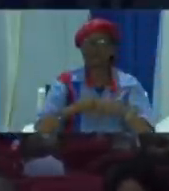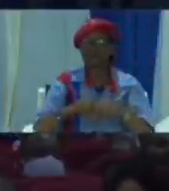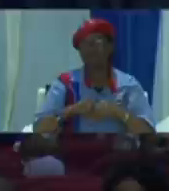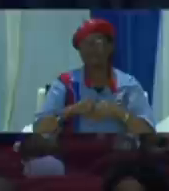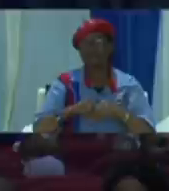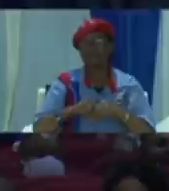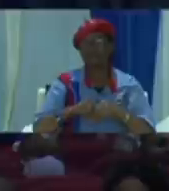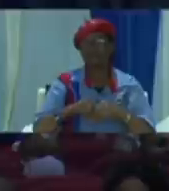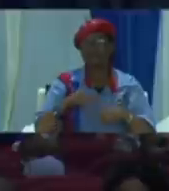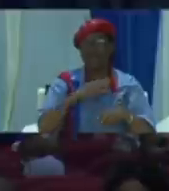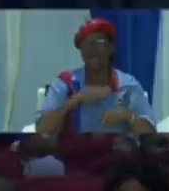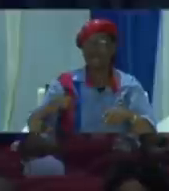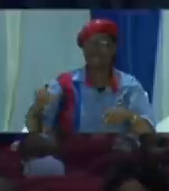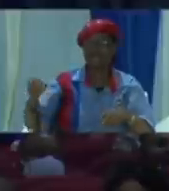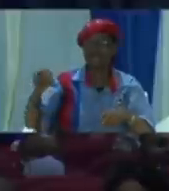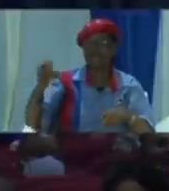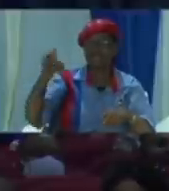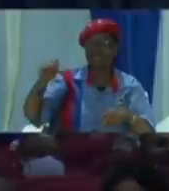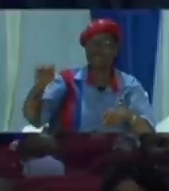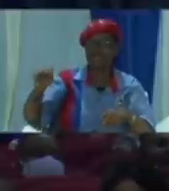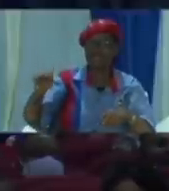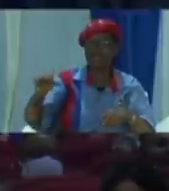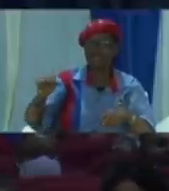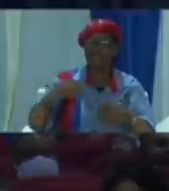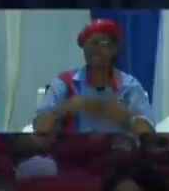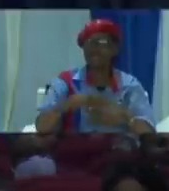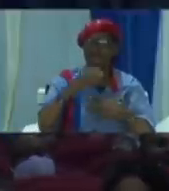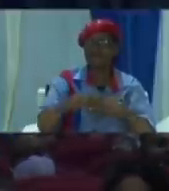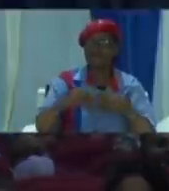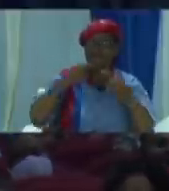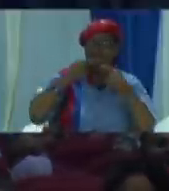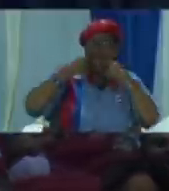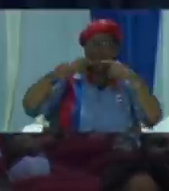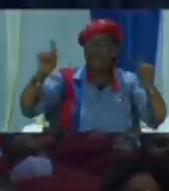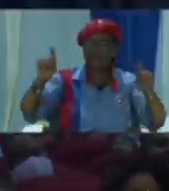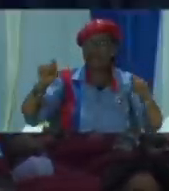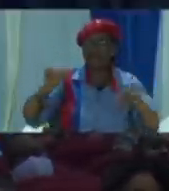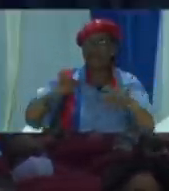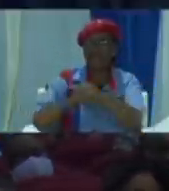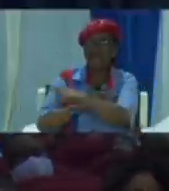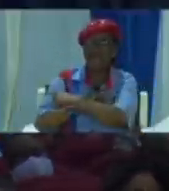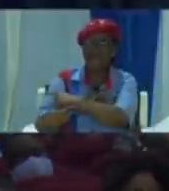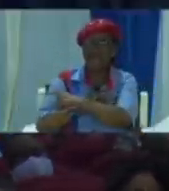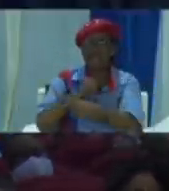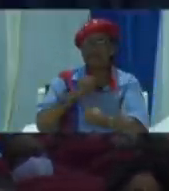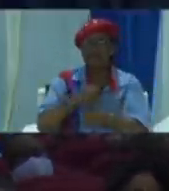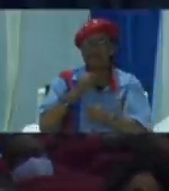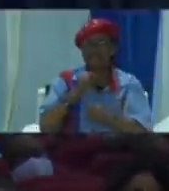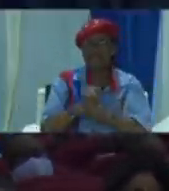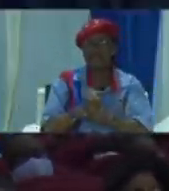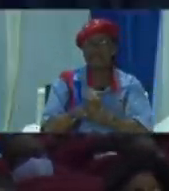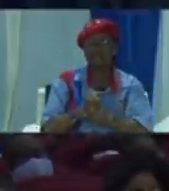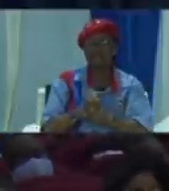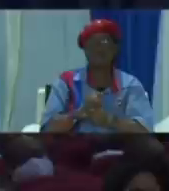And the next decree I'm making, asotele ase miran ti mo npa bayi,